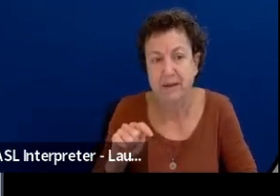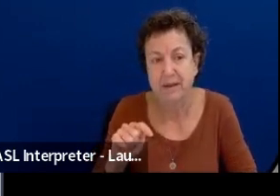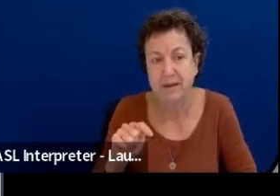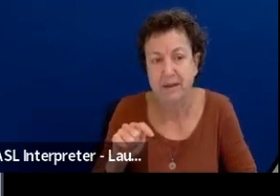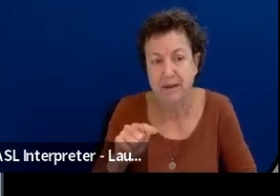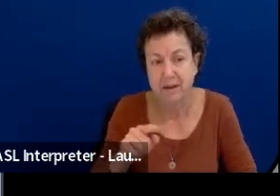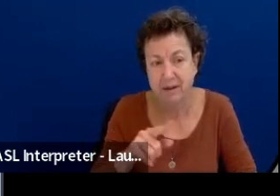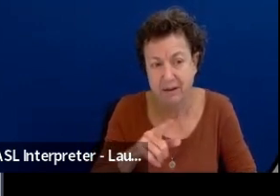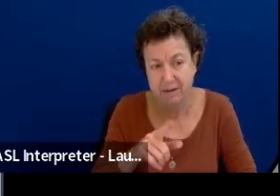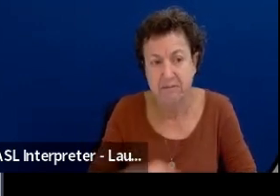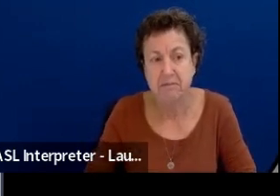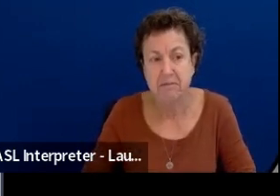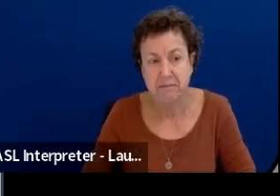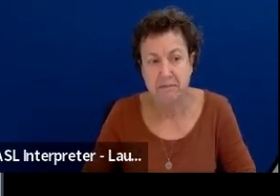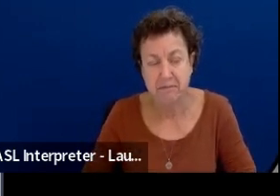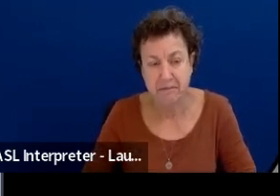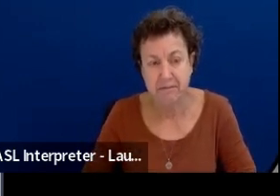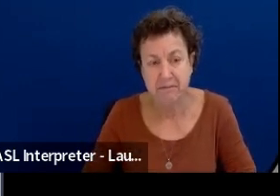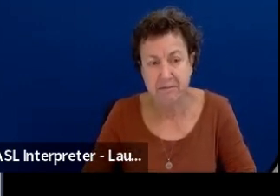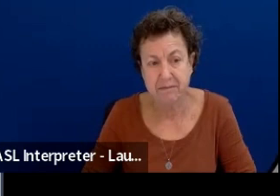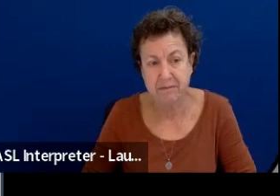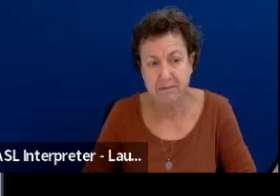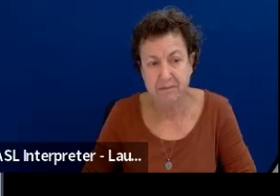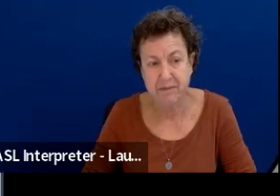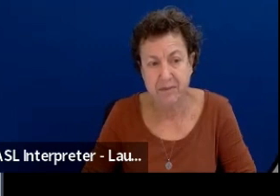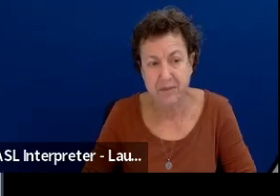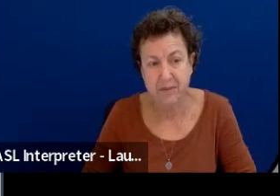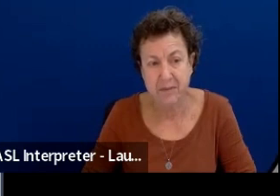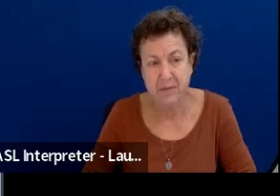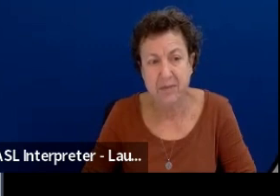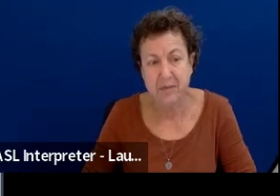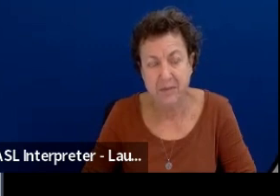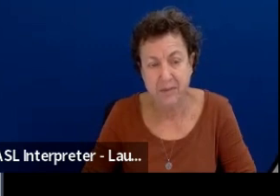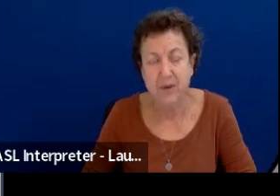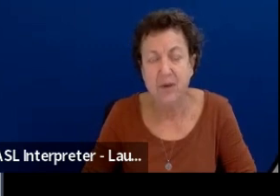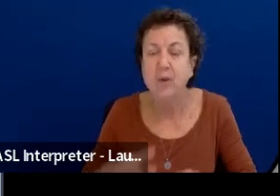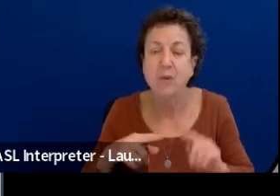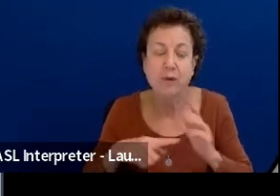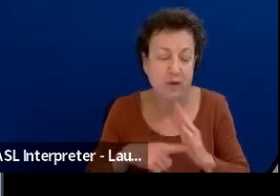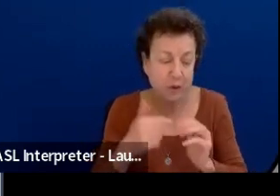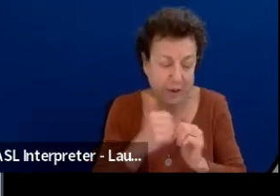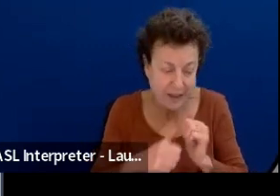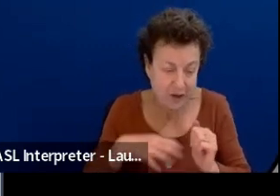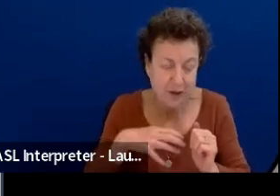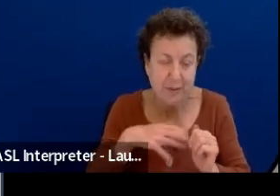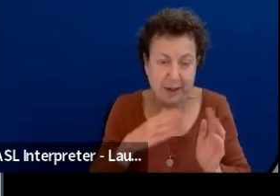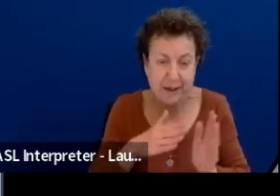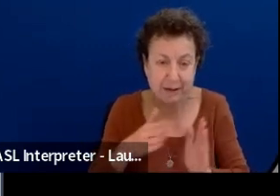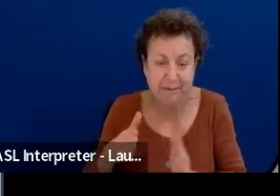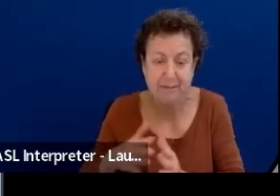again, those are all broken down by individual committee and whatnot.